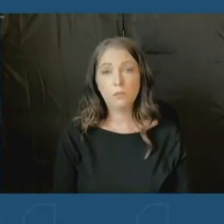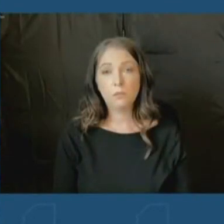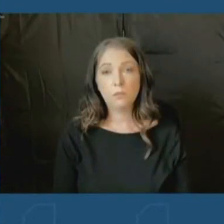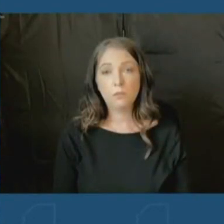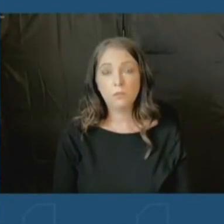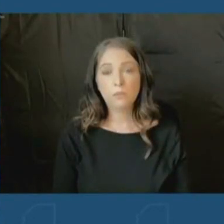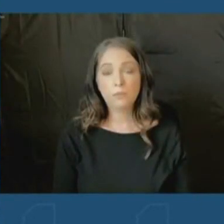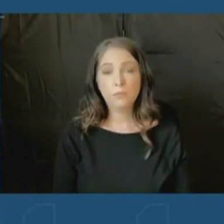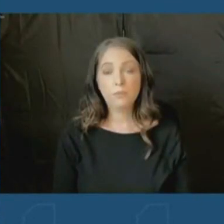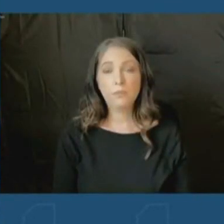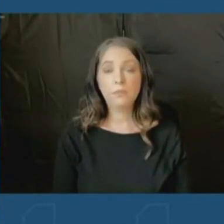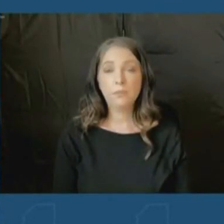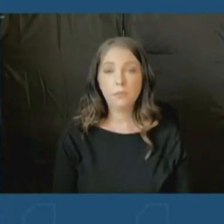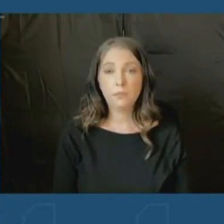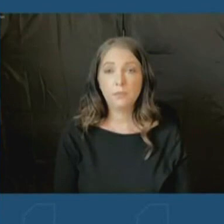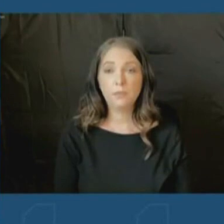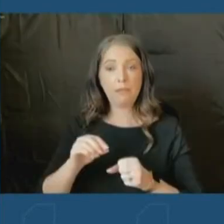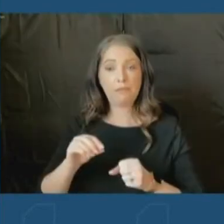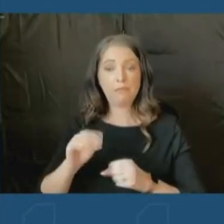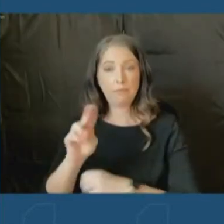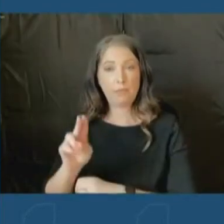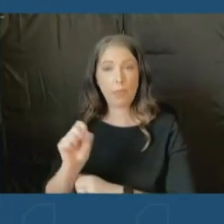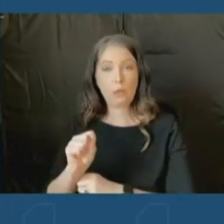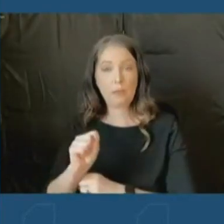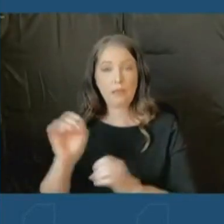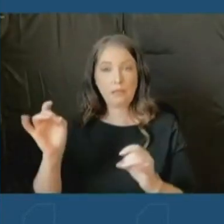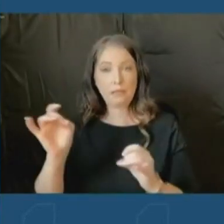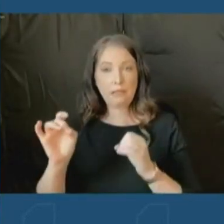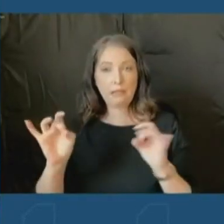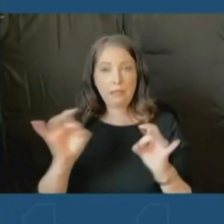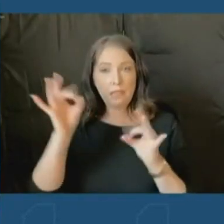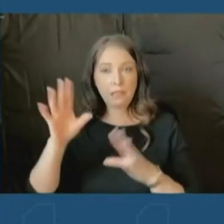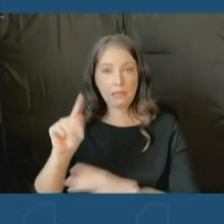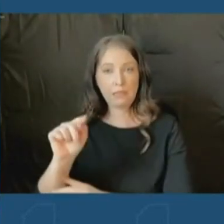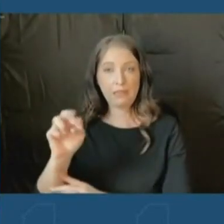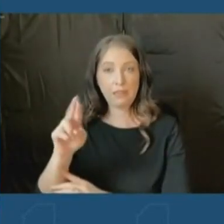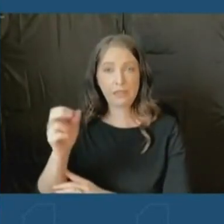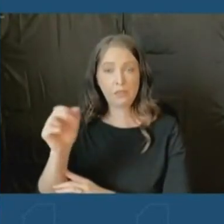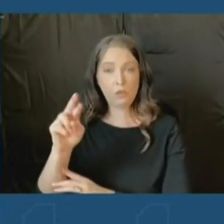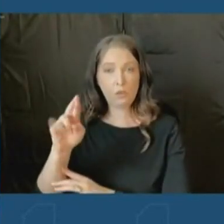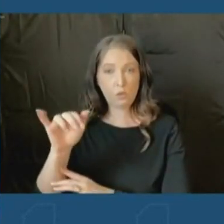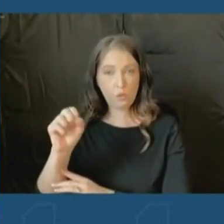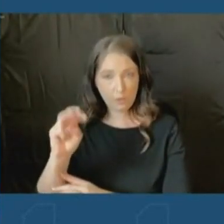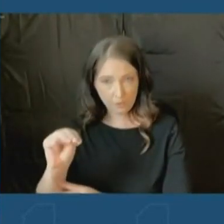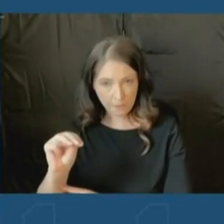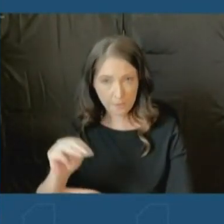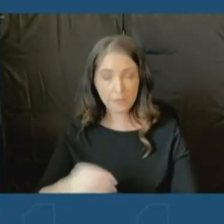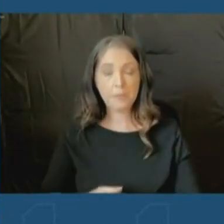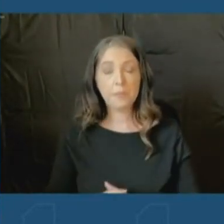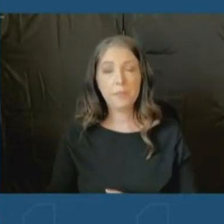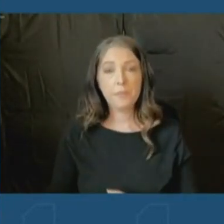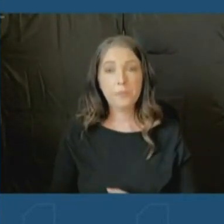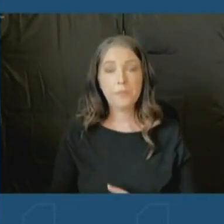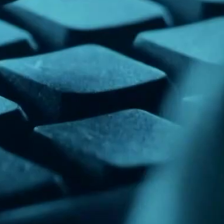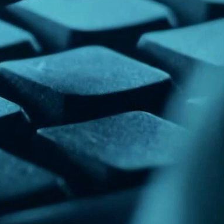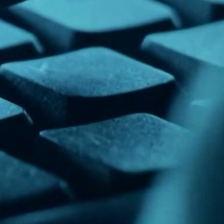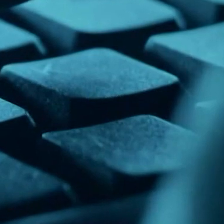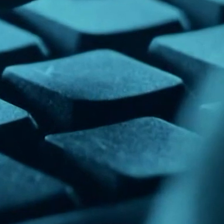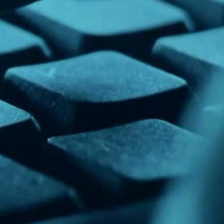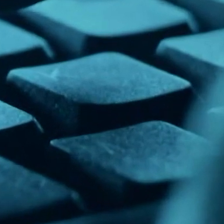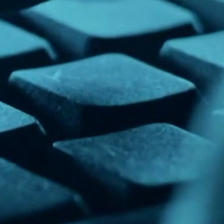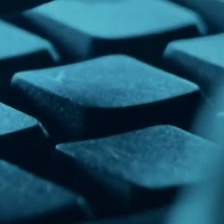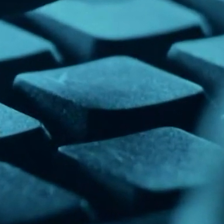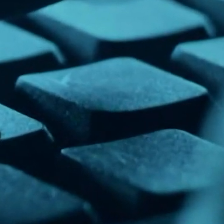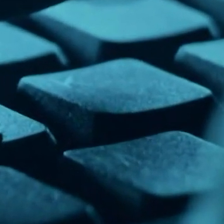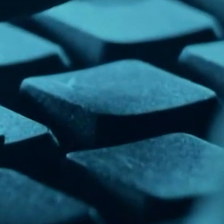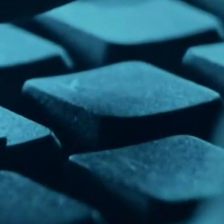to increase the types of firearms banned in the state, but will need legislative approval for that. And Hochul also wants the attorney